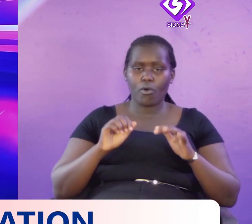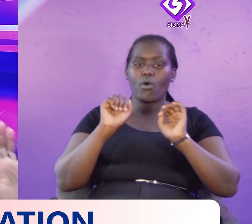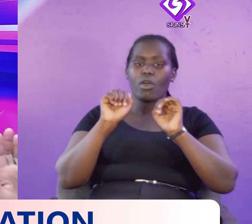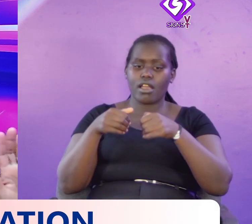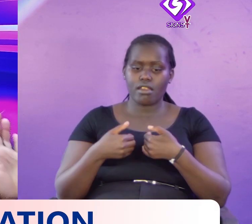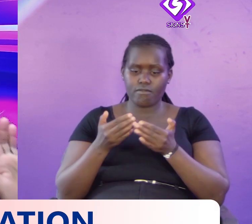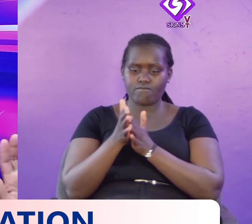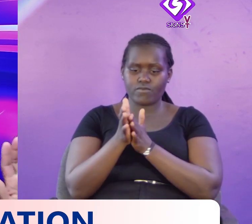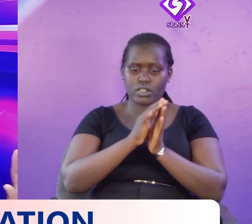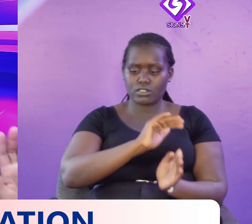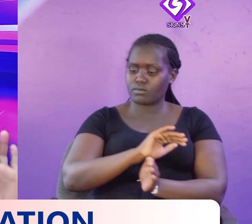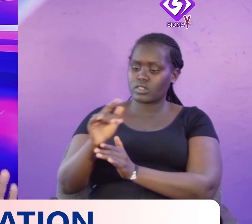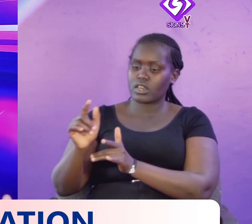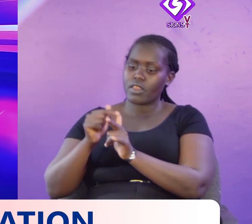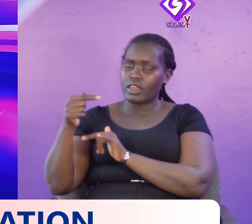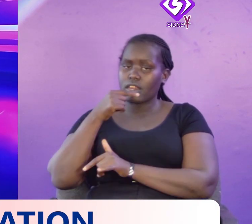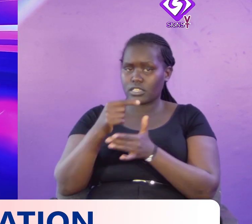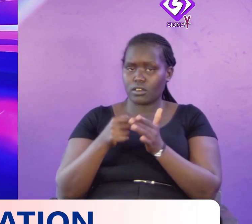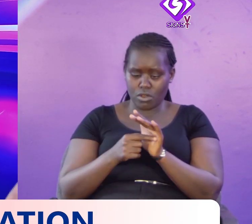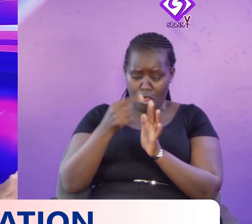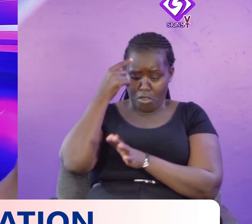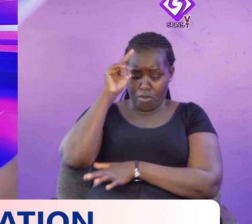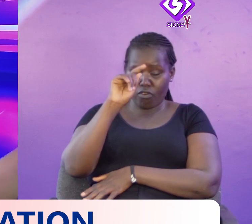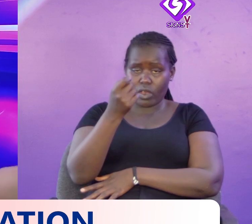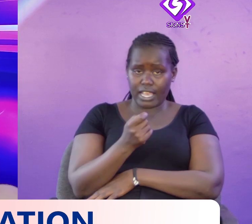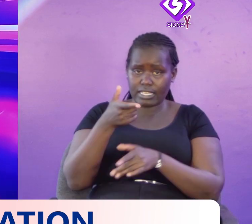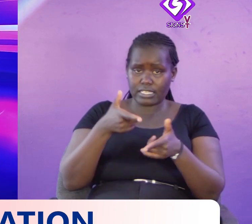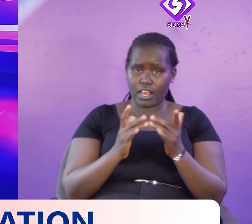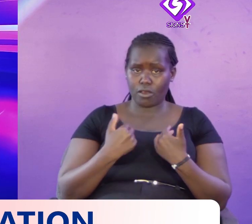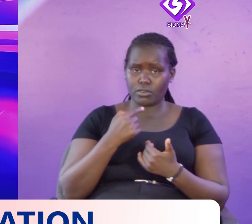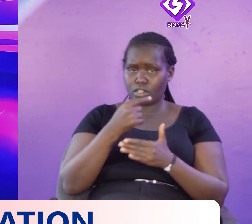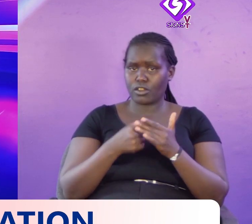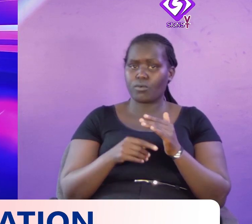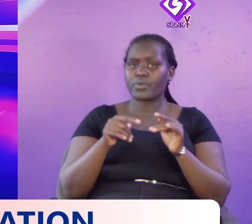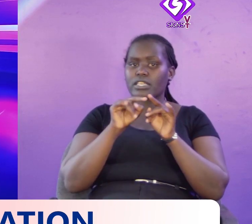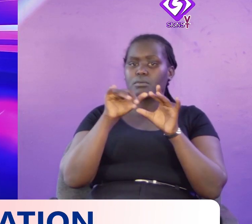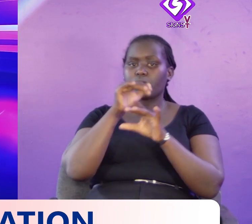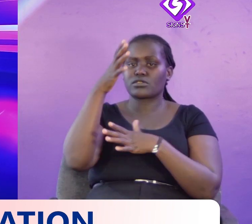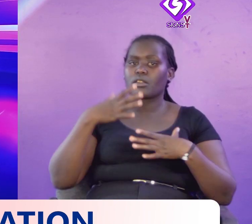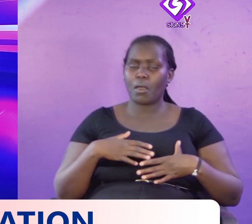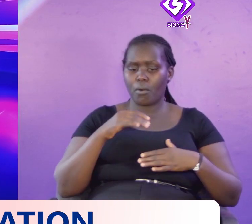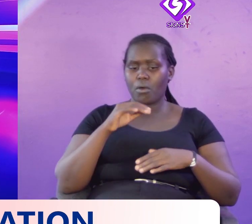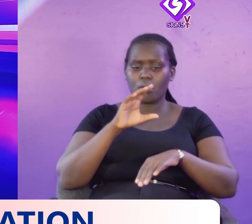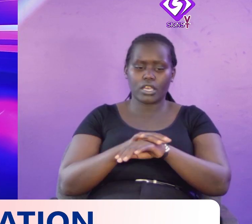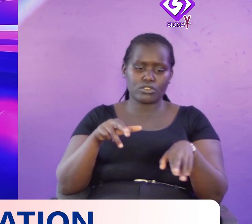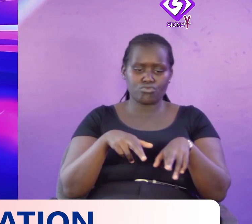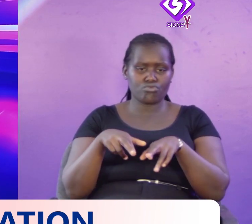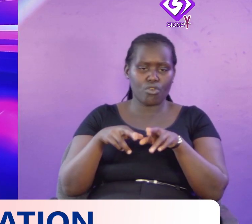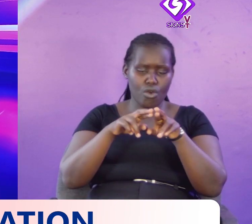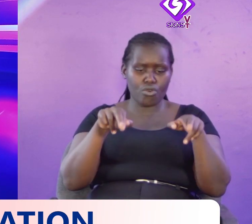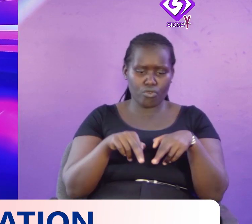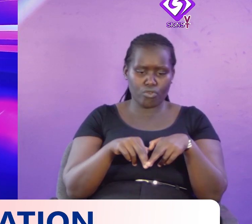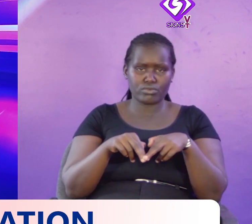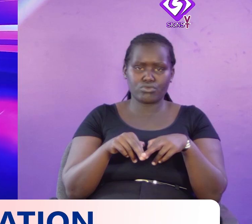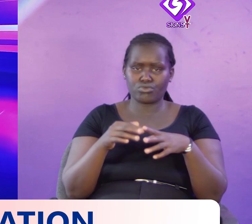interests aside and say, for the sake of Kenya, yes, let me tell you, even foreigners will not find room to manipulate Kenya. Now, but